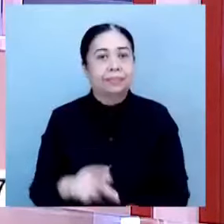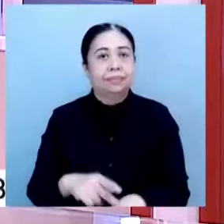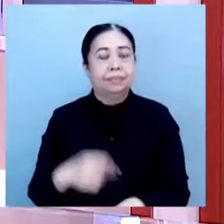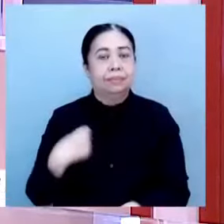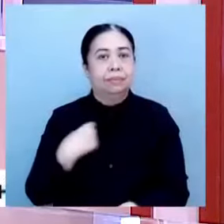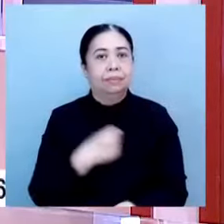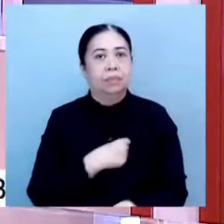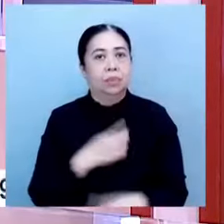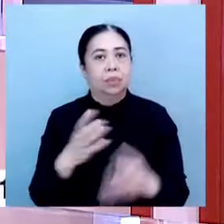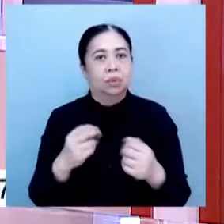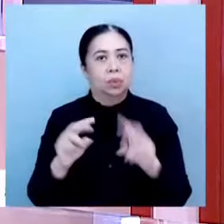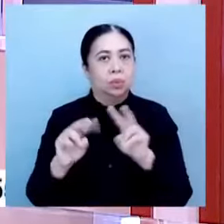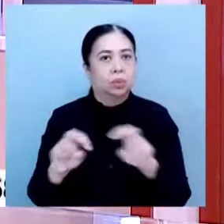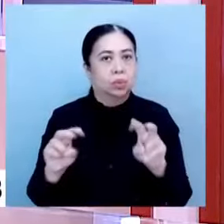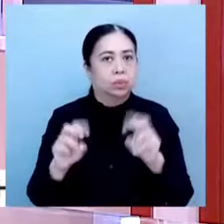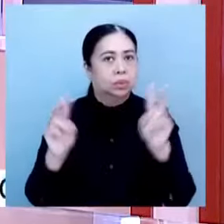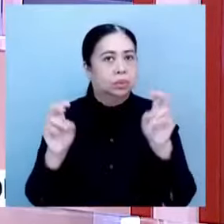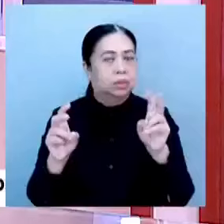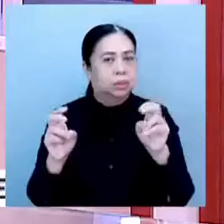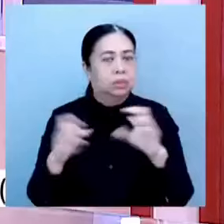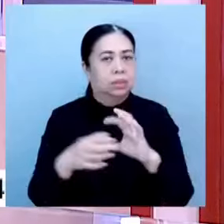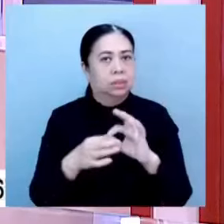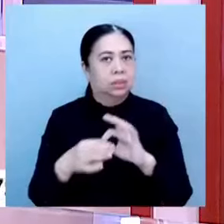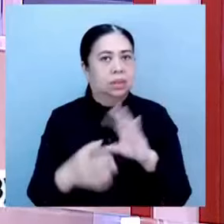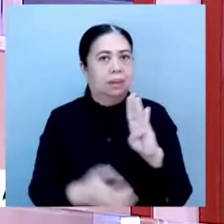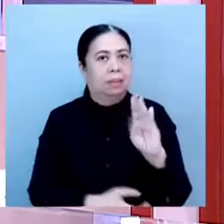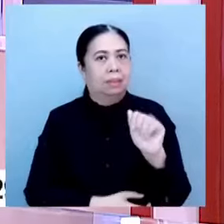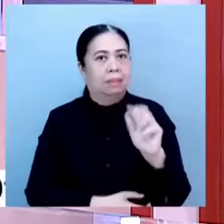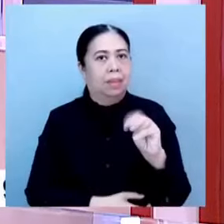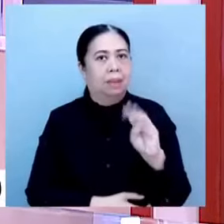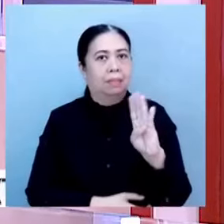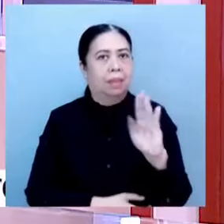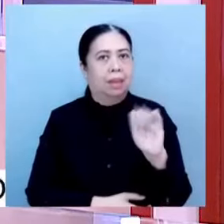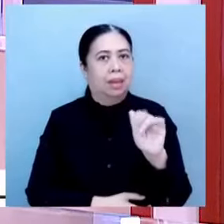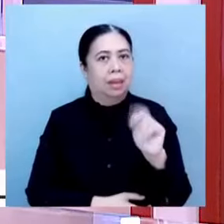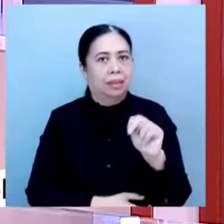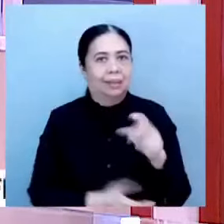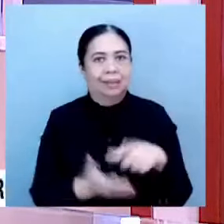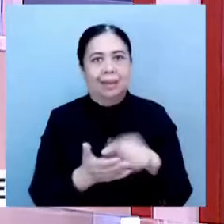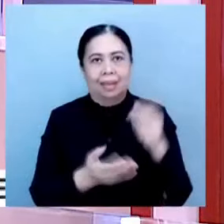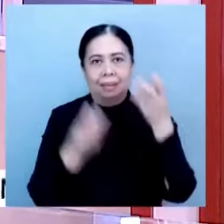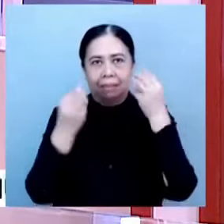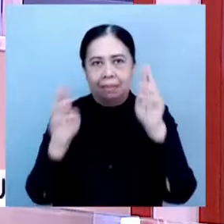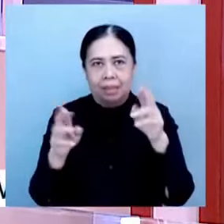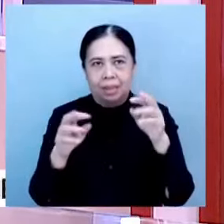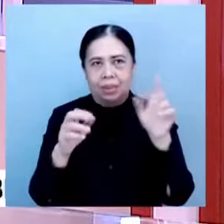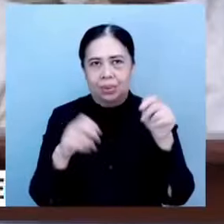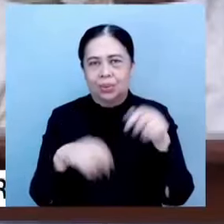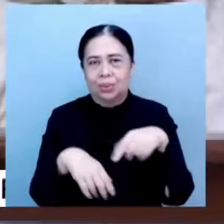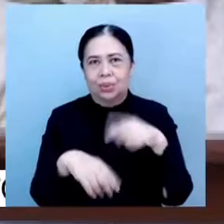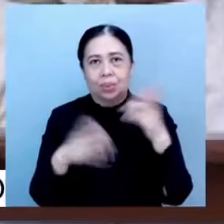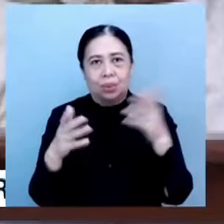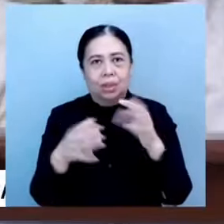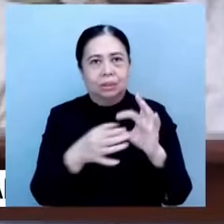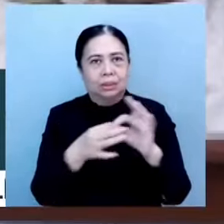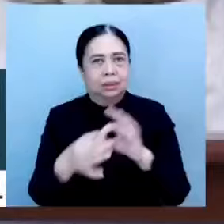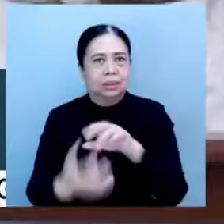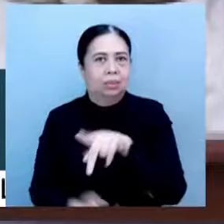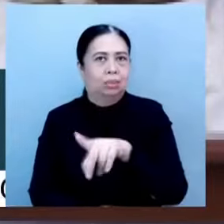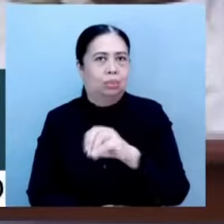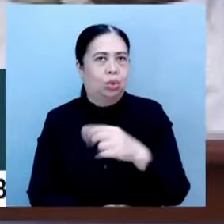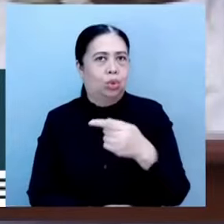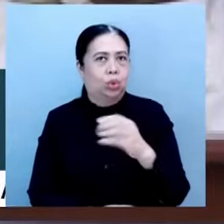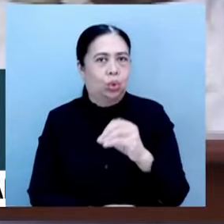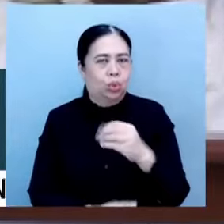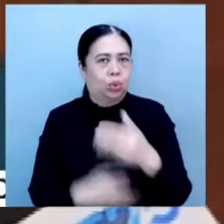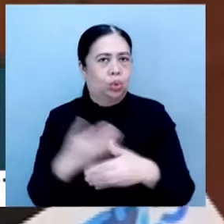a probe on the alleged links of Bambantarlac Mayor Alice Guo to illegal POGO operations. Senator Sherwin Gachalian